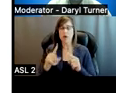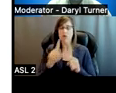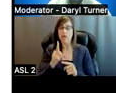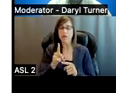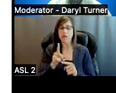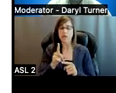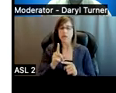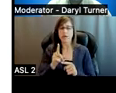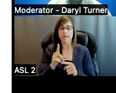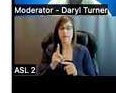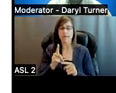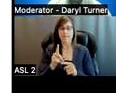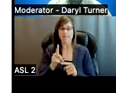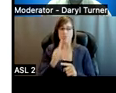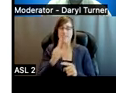we represent NIH.